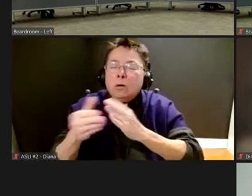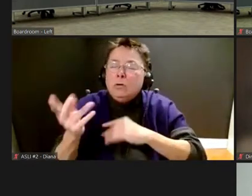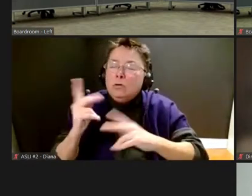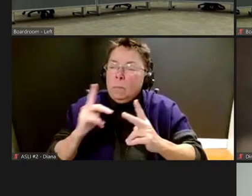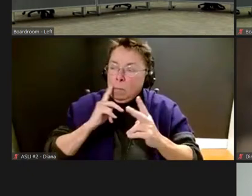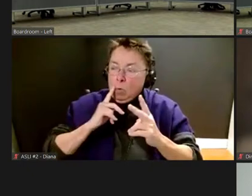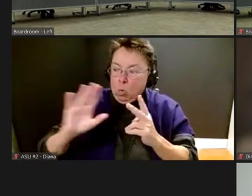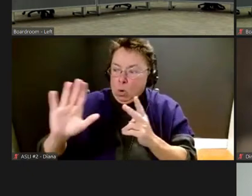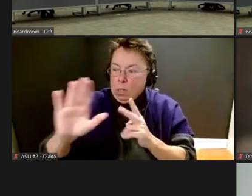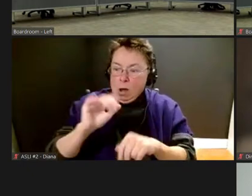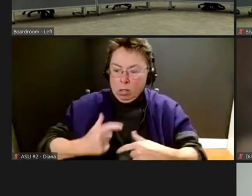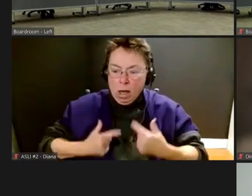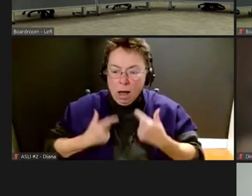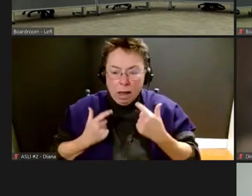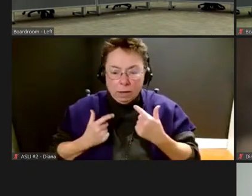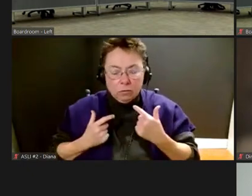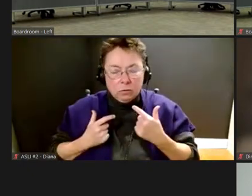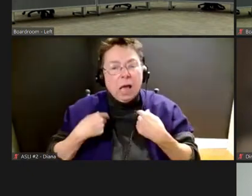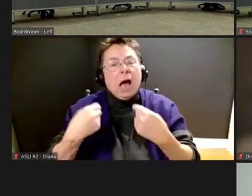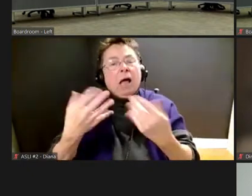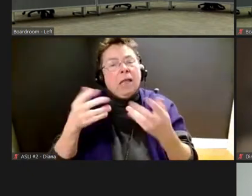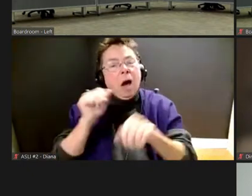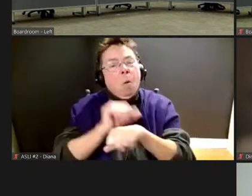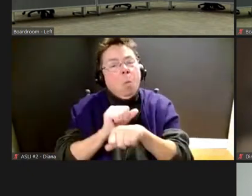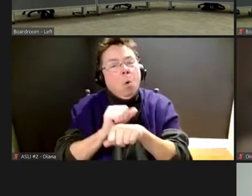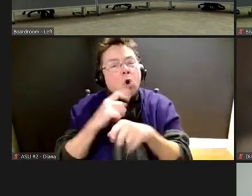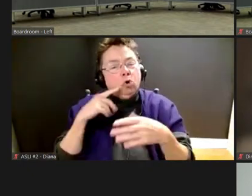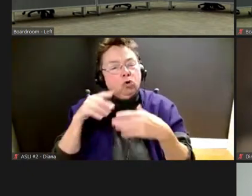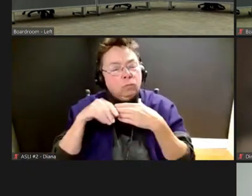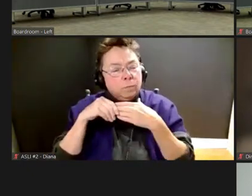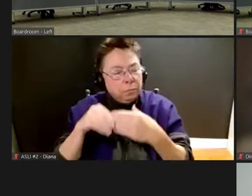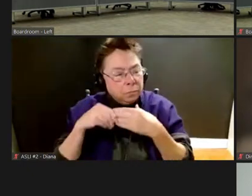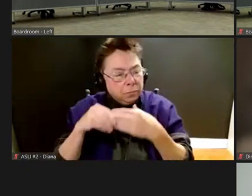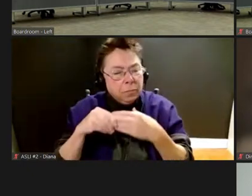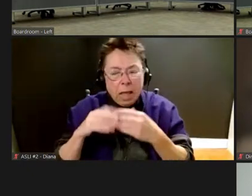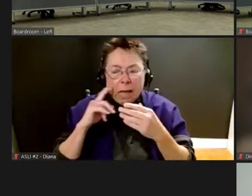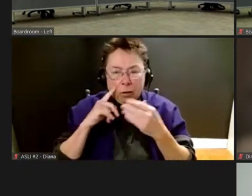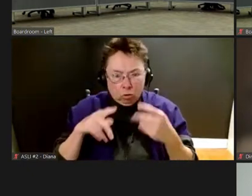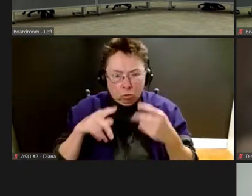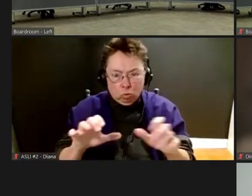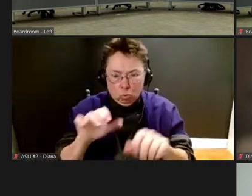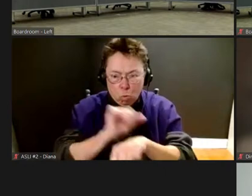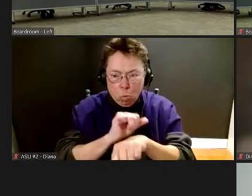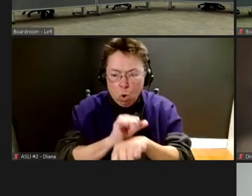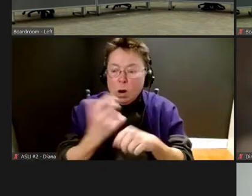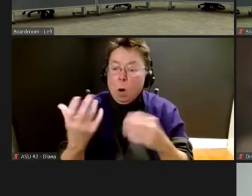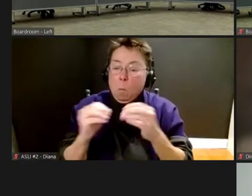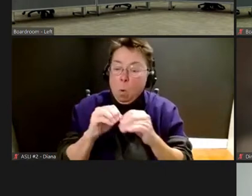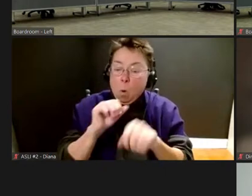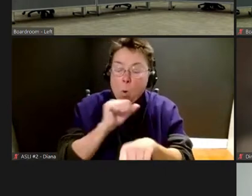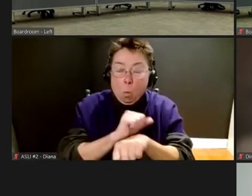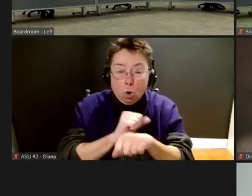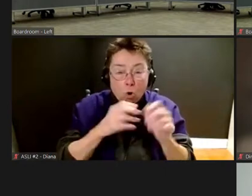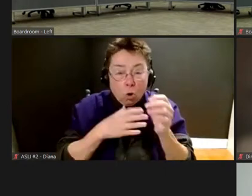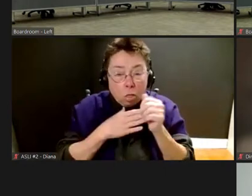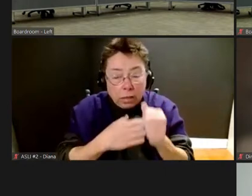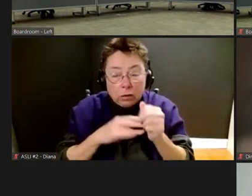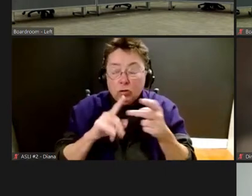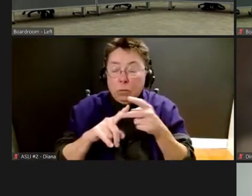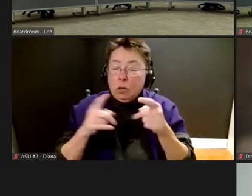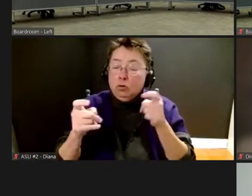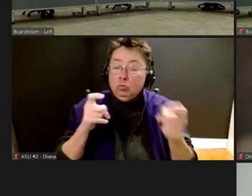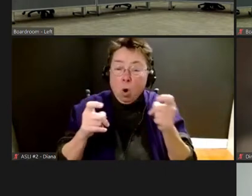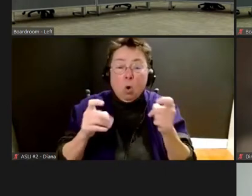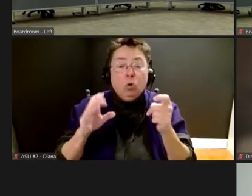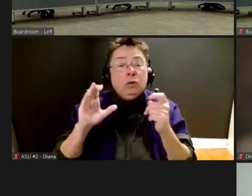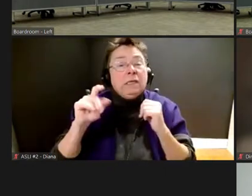lives. Give workers the space and respect to do this needed work. Through greater worker leadership and control, public transit in the